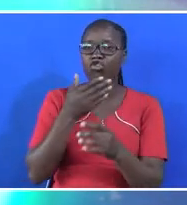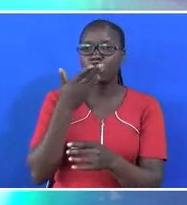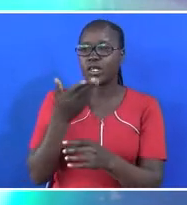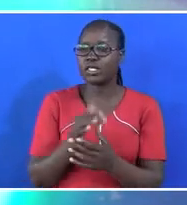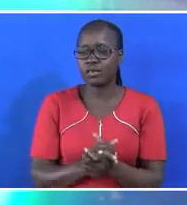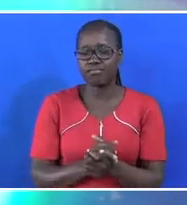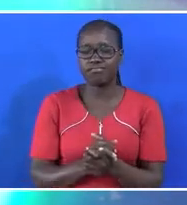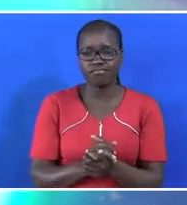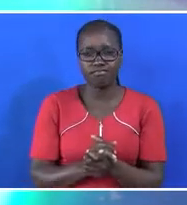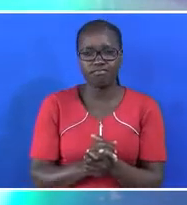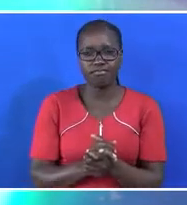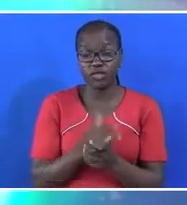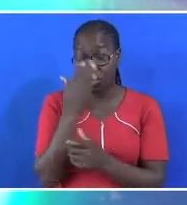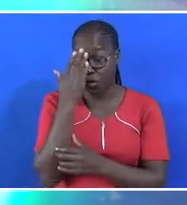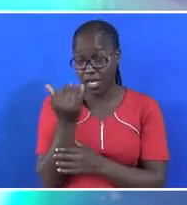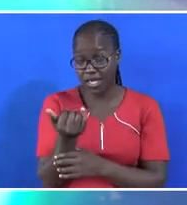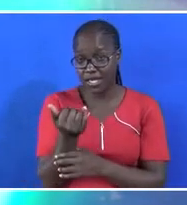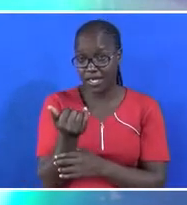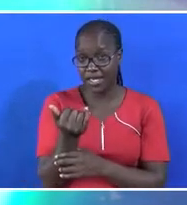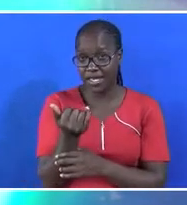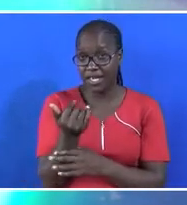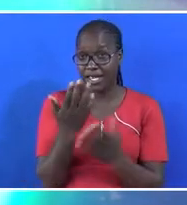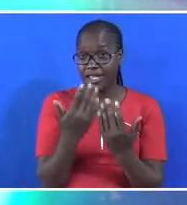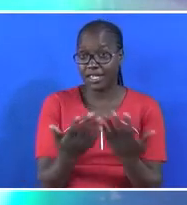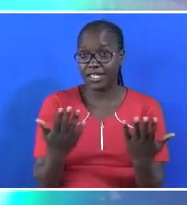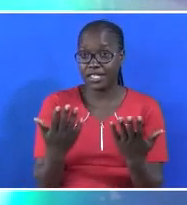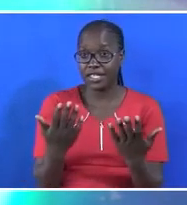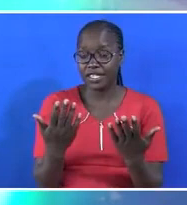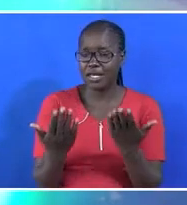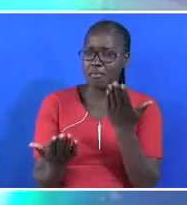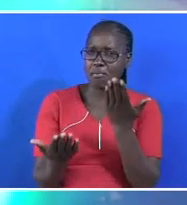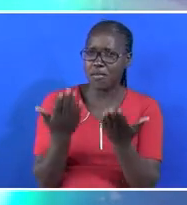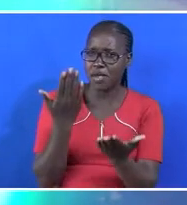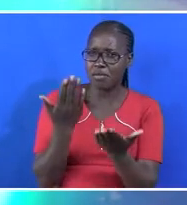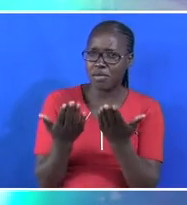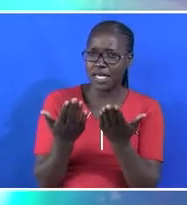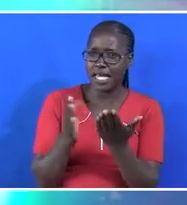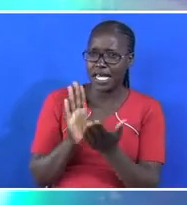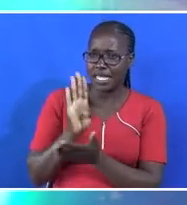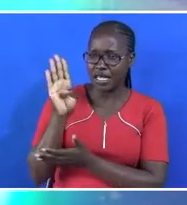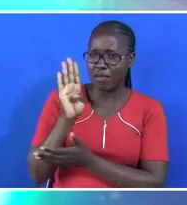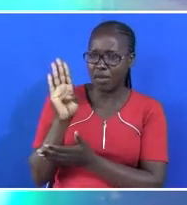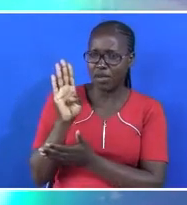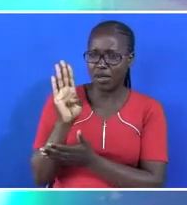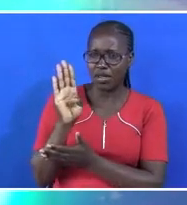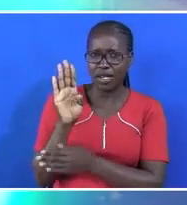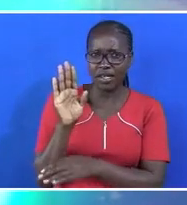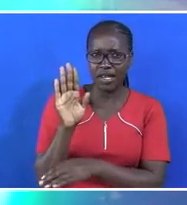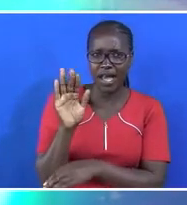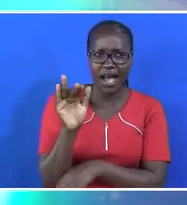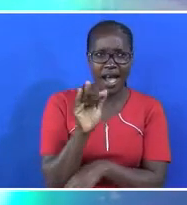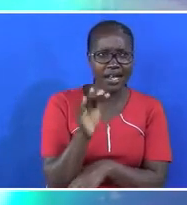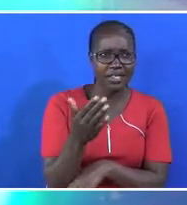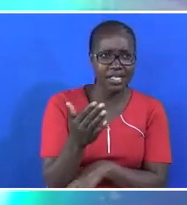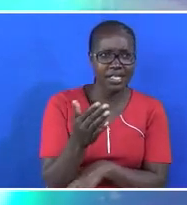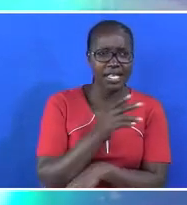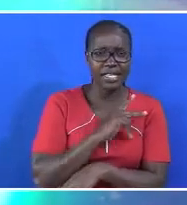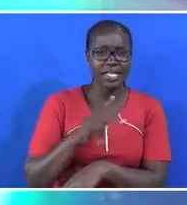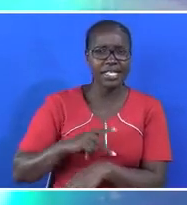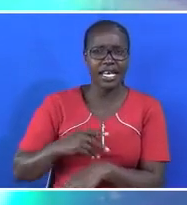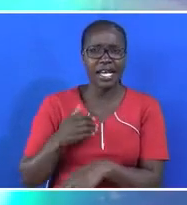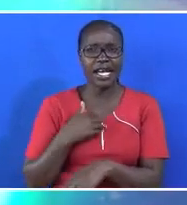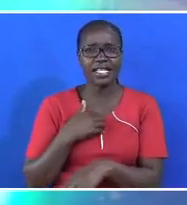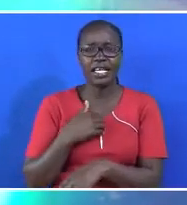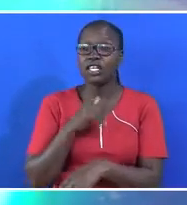answer. Because there are things that probably the Babylonians had uttered that the king had that were